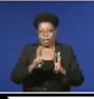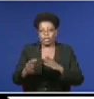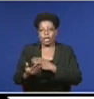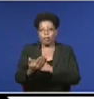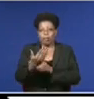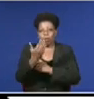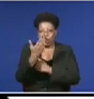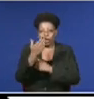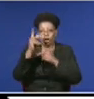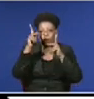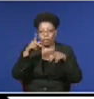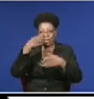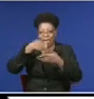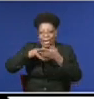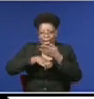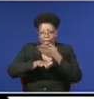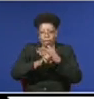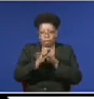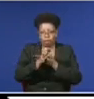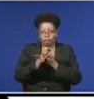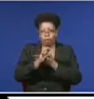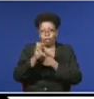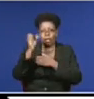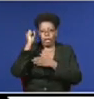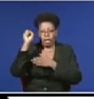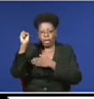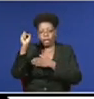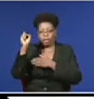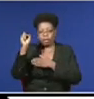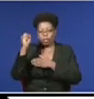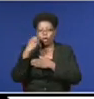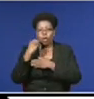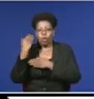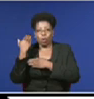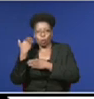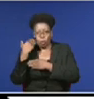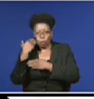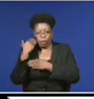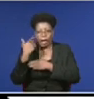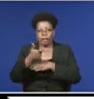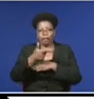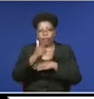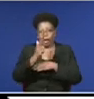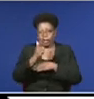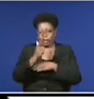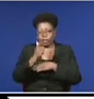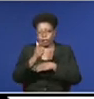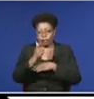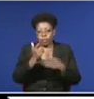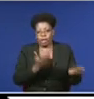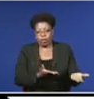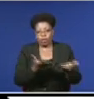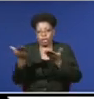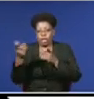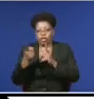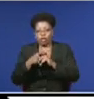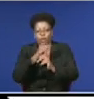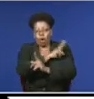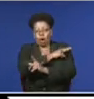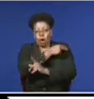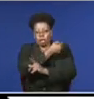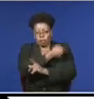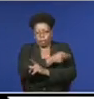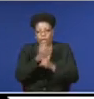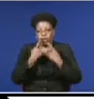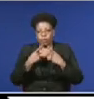morning, assailants entered Roker's Bay Road Blue Hills home in Providenciales and opened fire. He was taken to hospital where he was